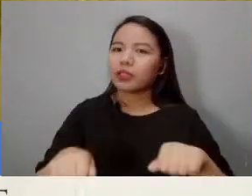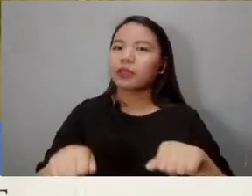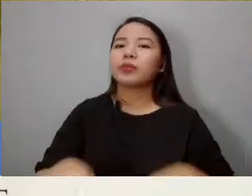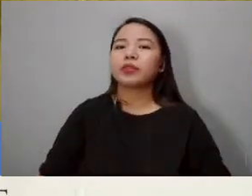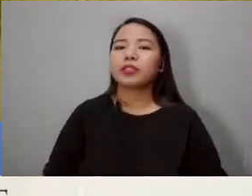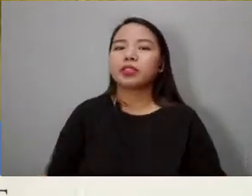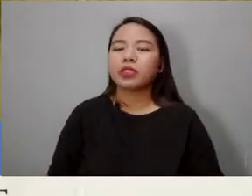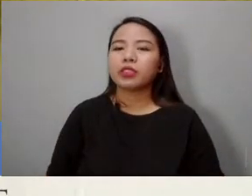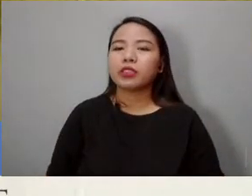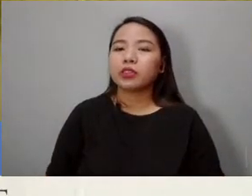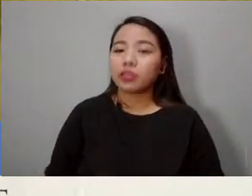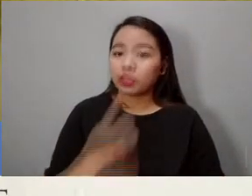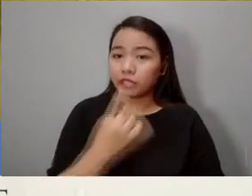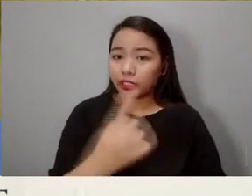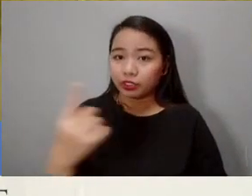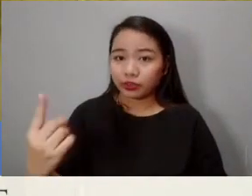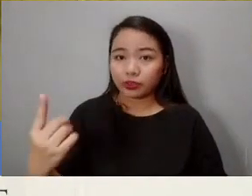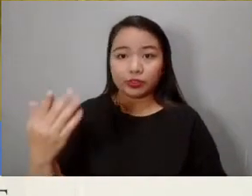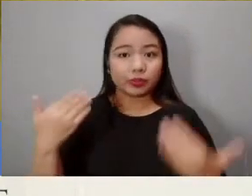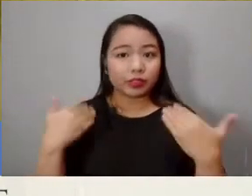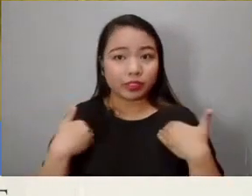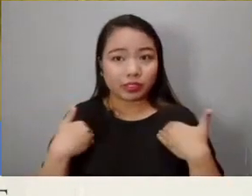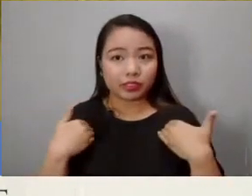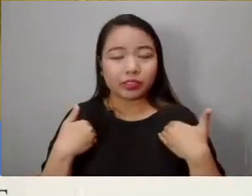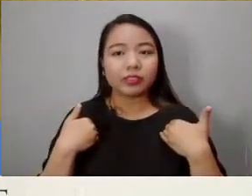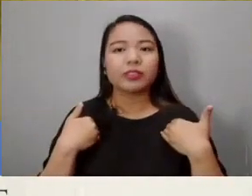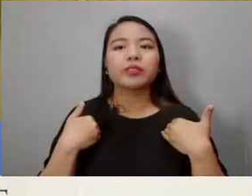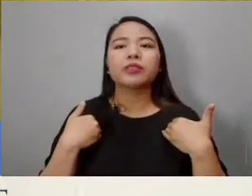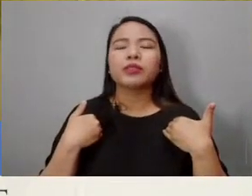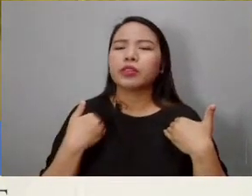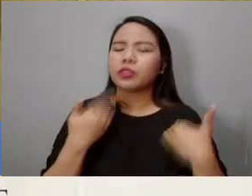of you possess and that you